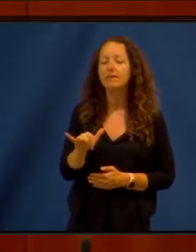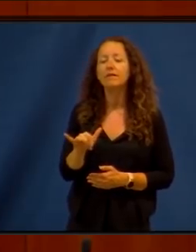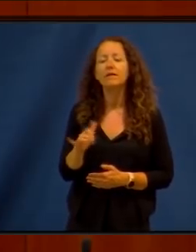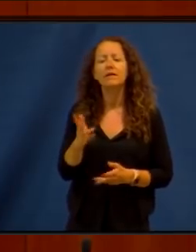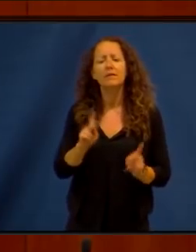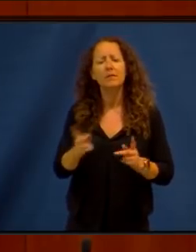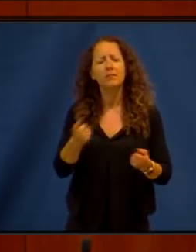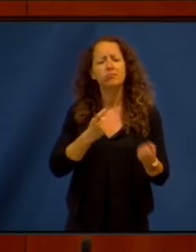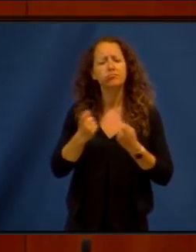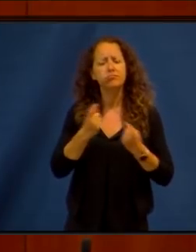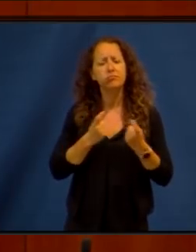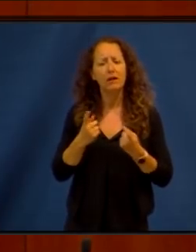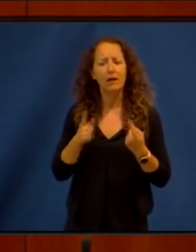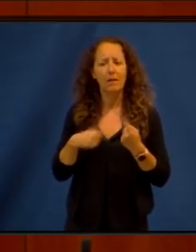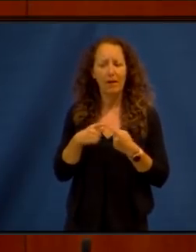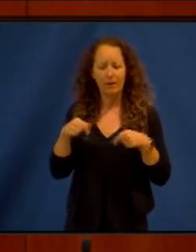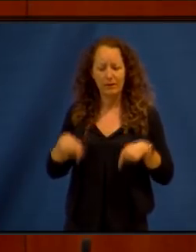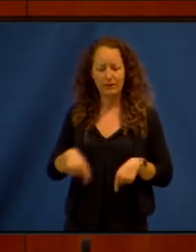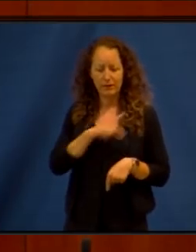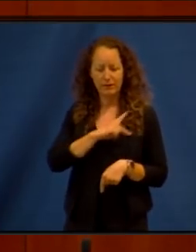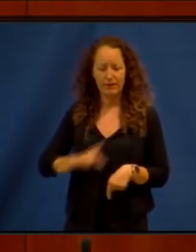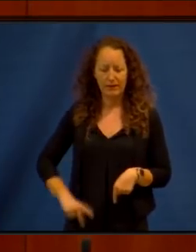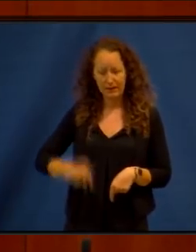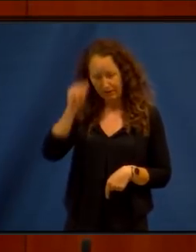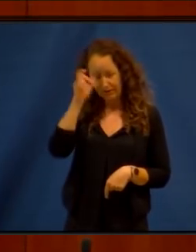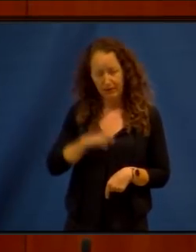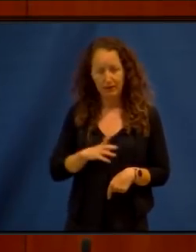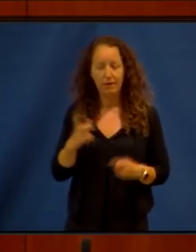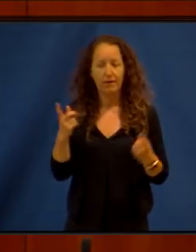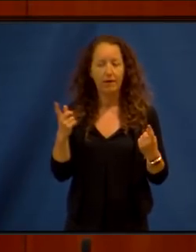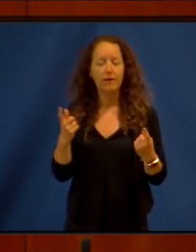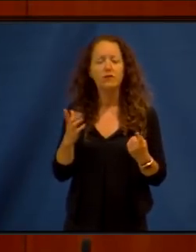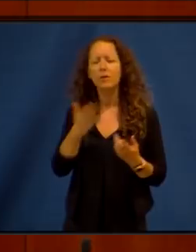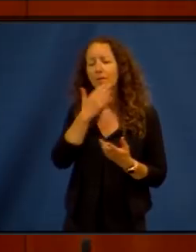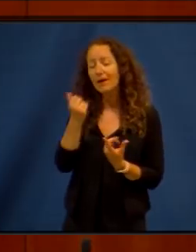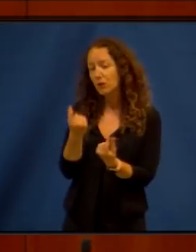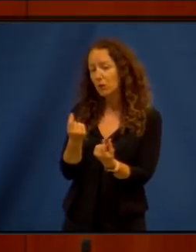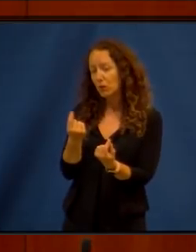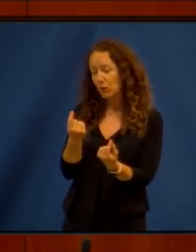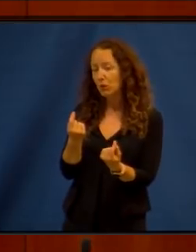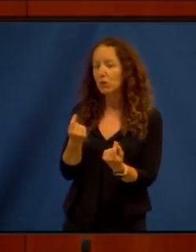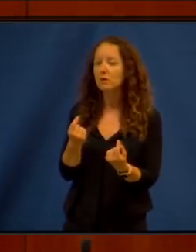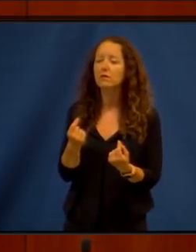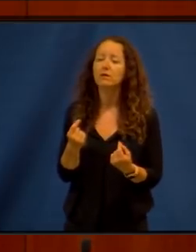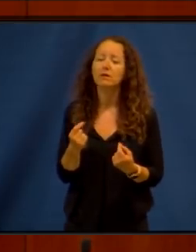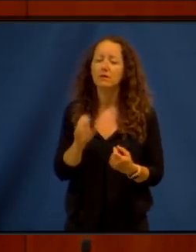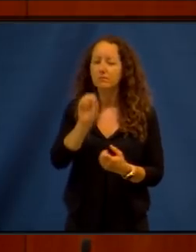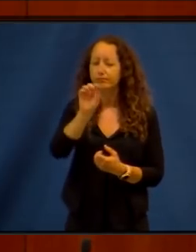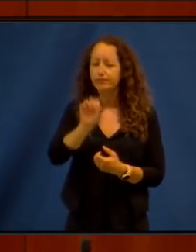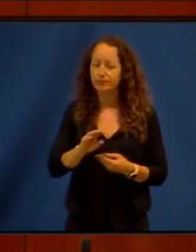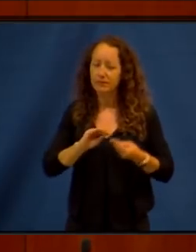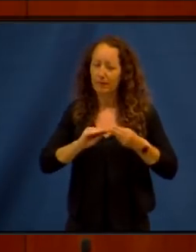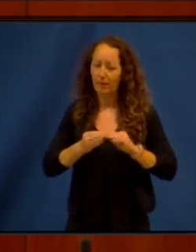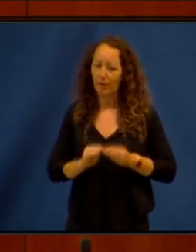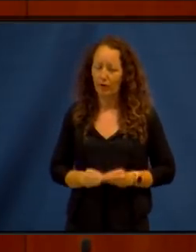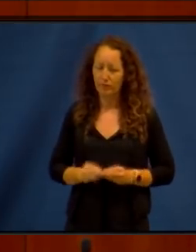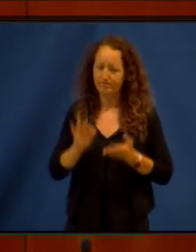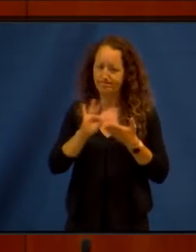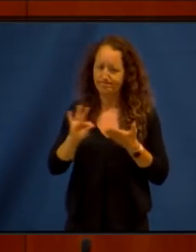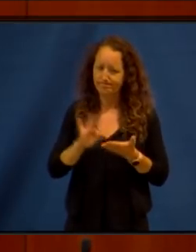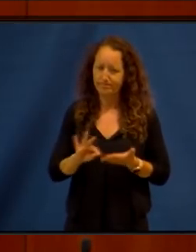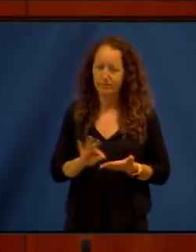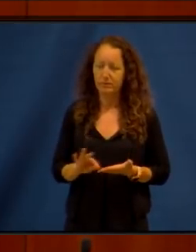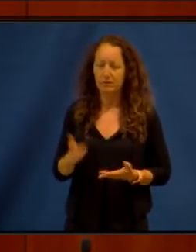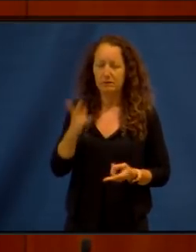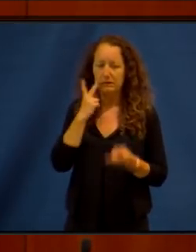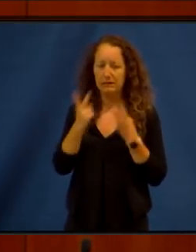in Kingman, and I think the best way that I can share information on that is to share some data that what we're